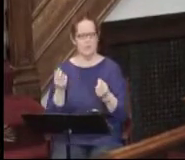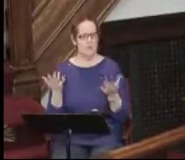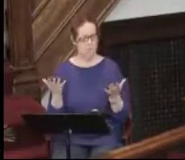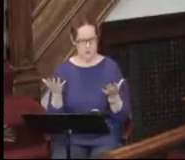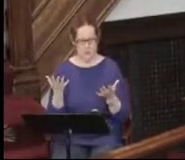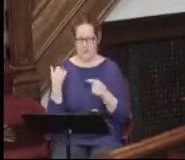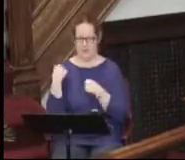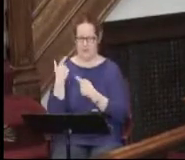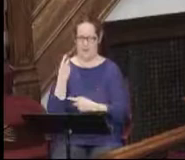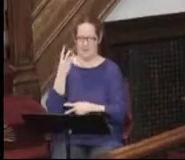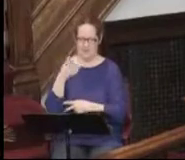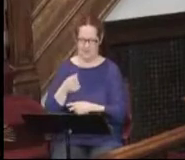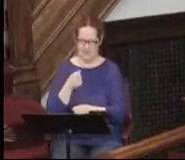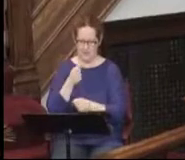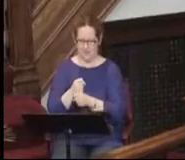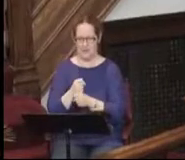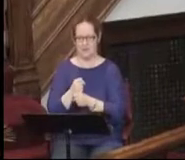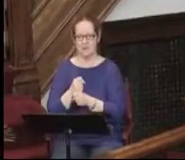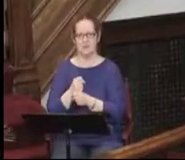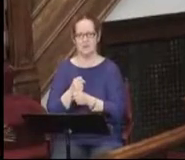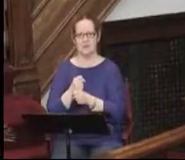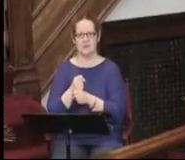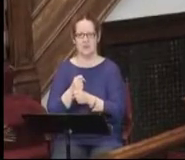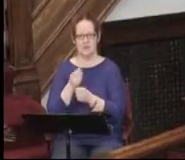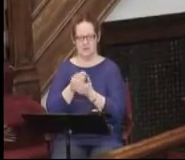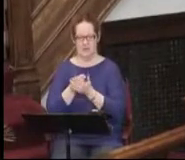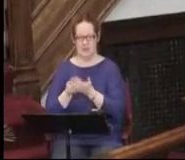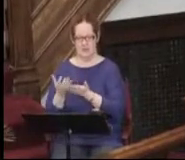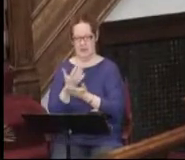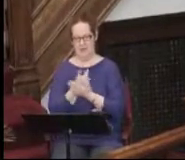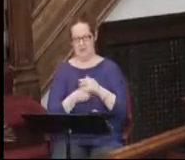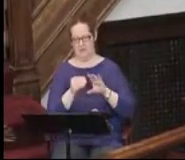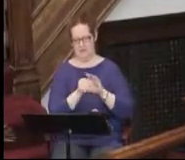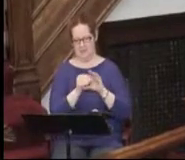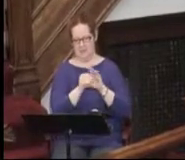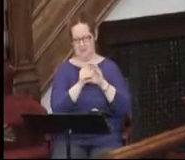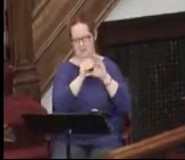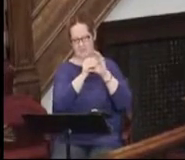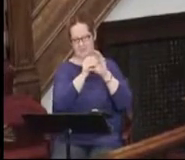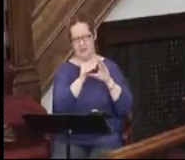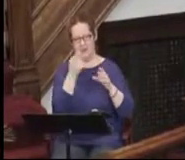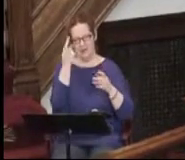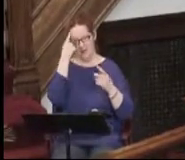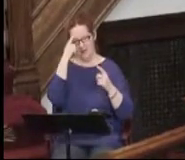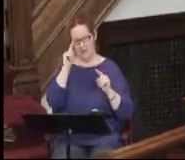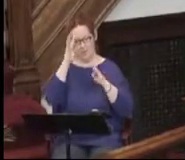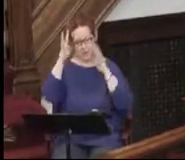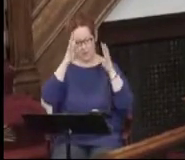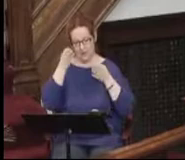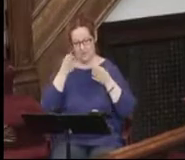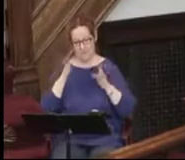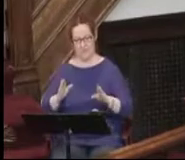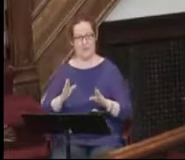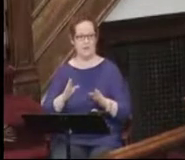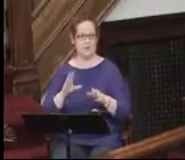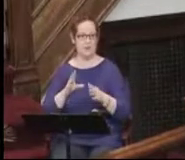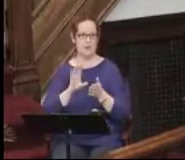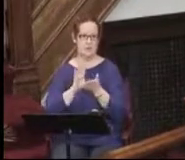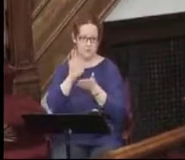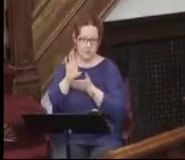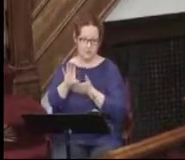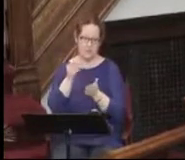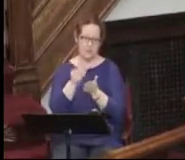working over the last several years to create a number of different opportunities to find creative ways to fund the important